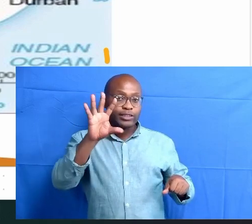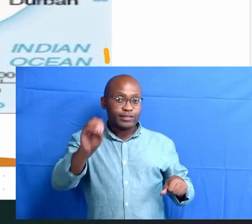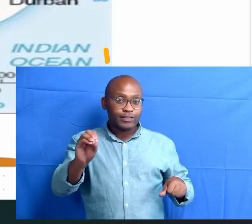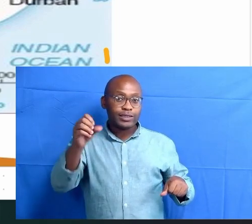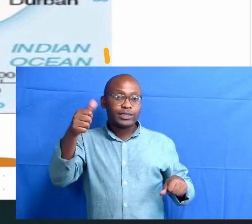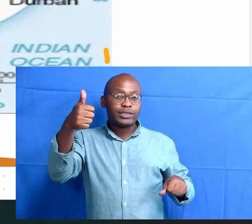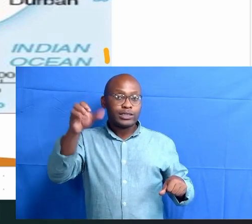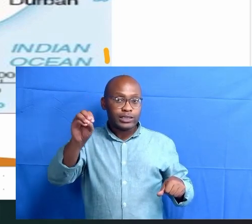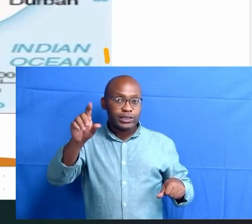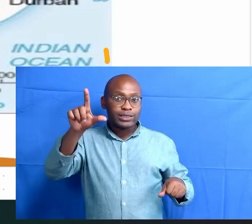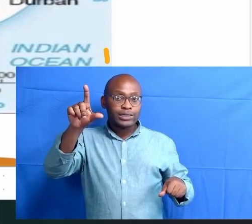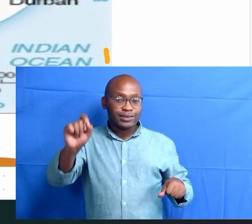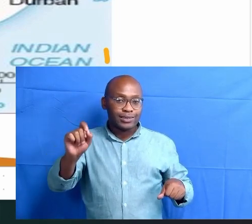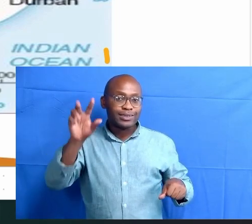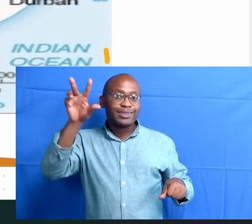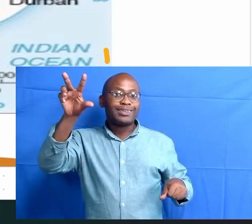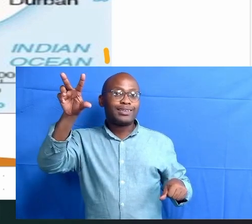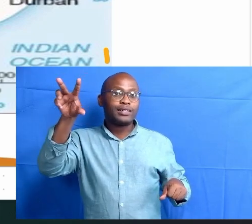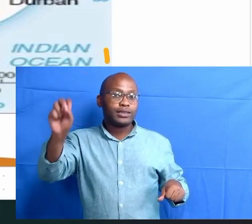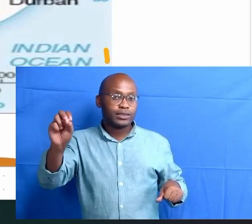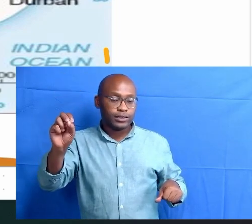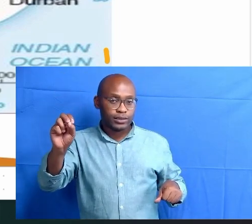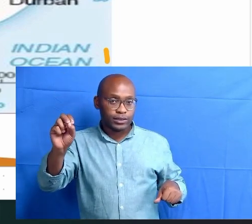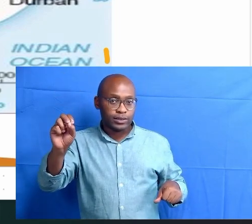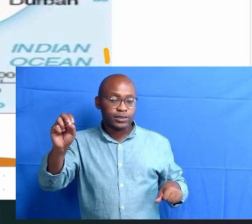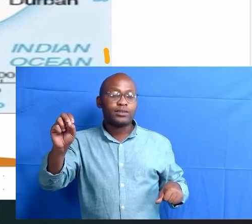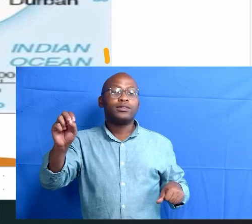50, 60, 70, 80,